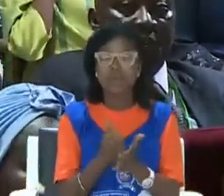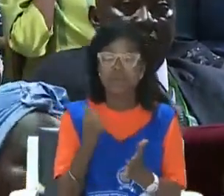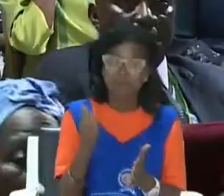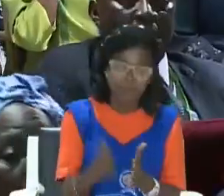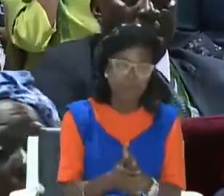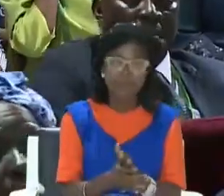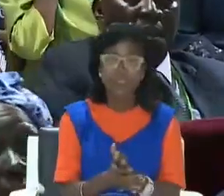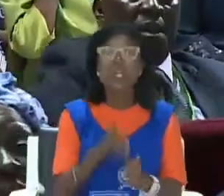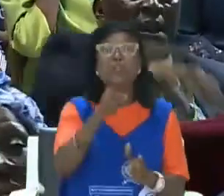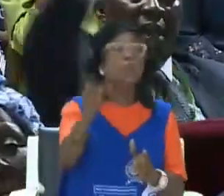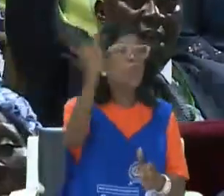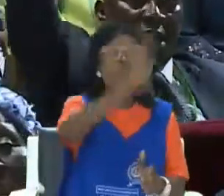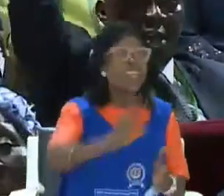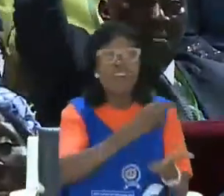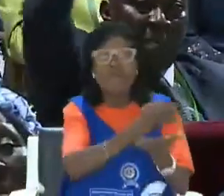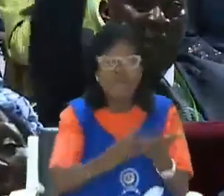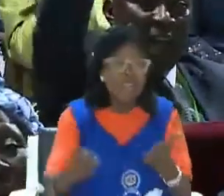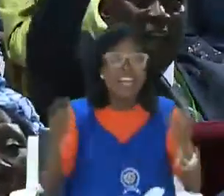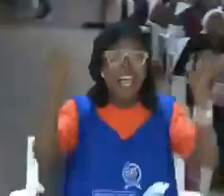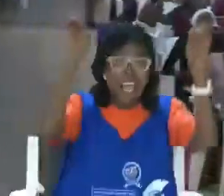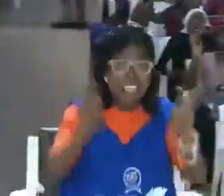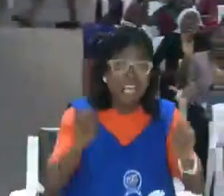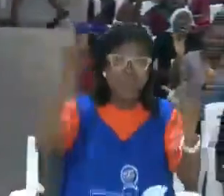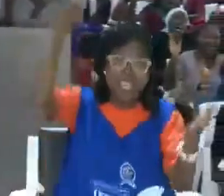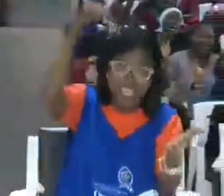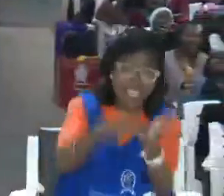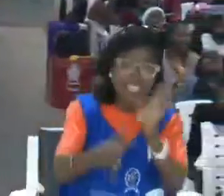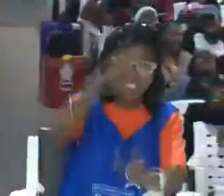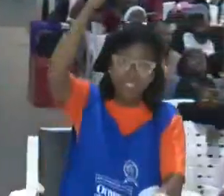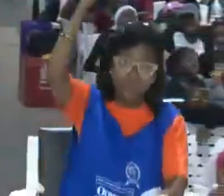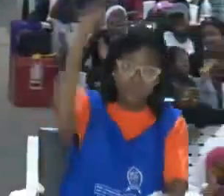You won't fail exams again.